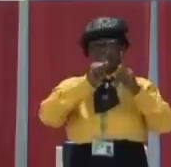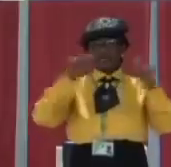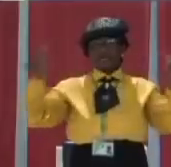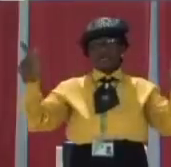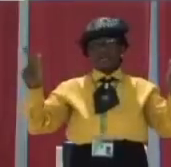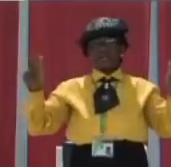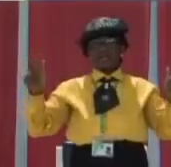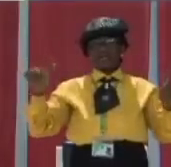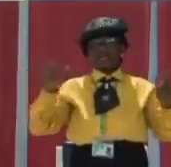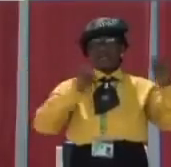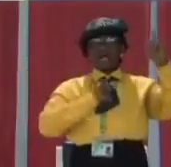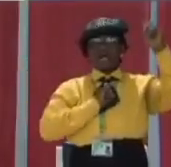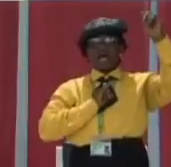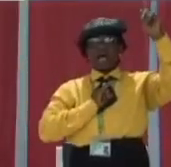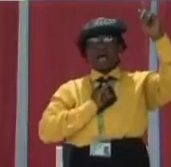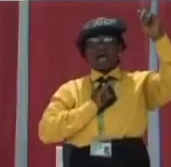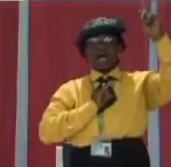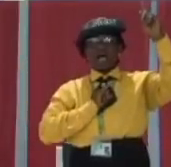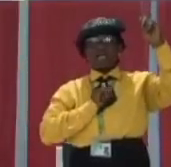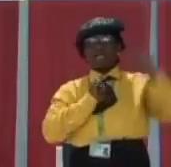I am that I am